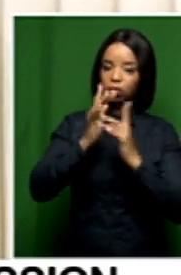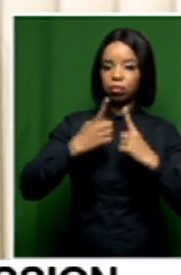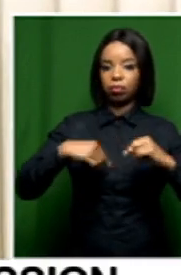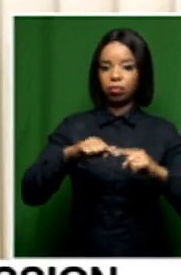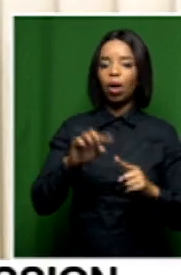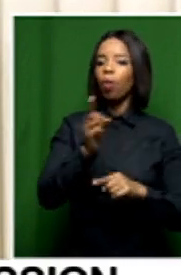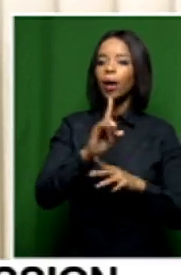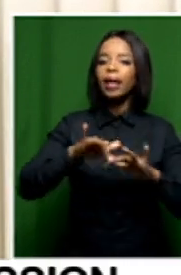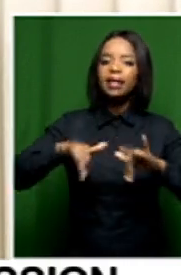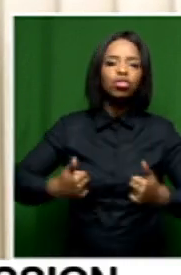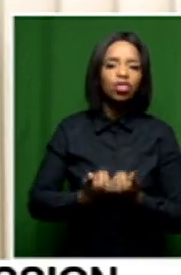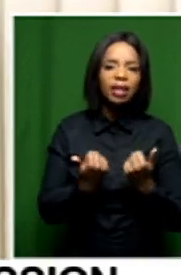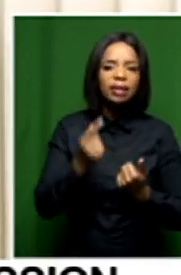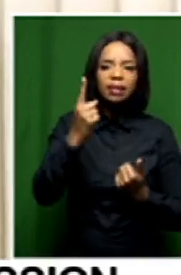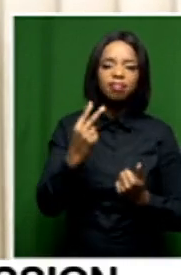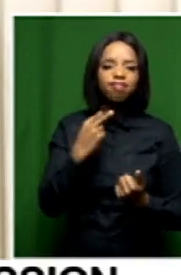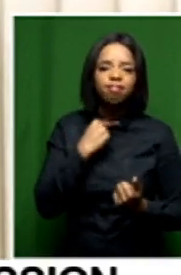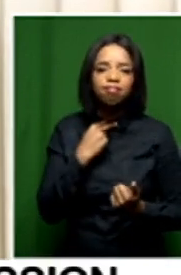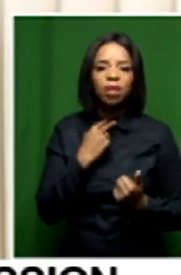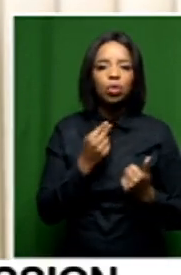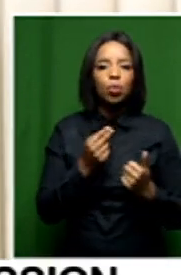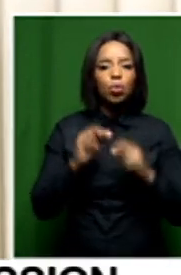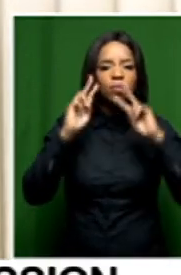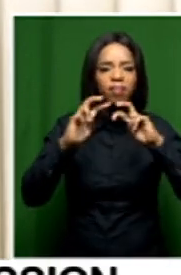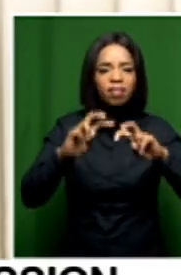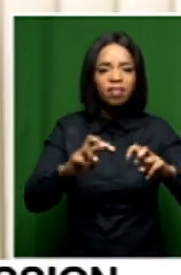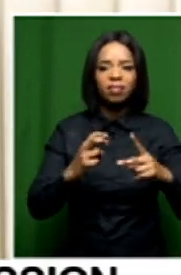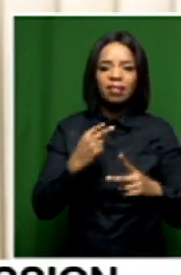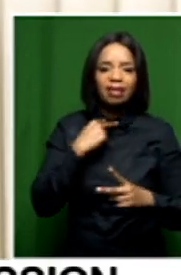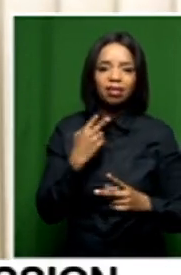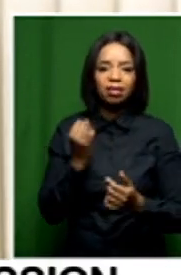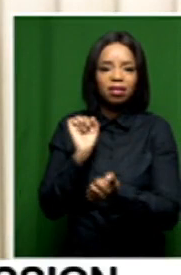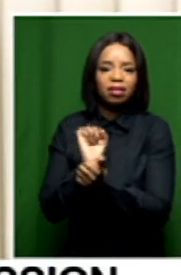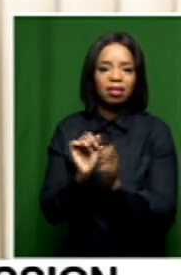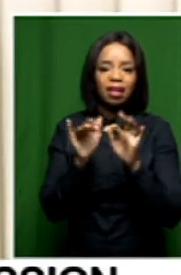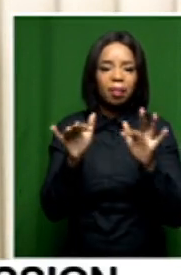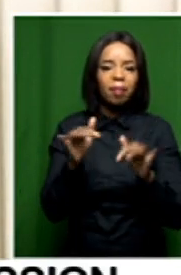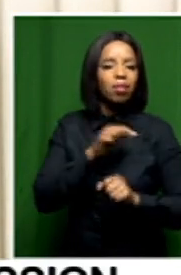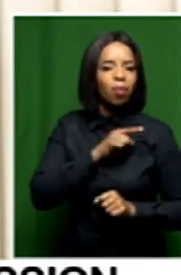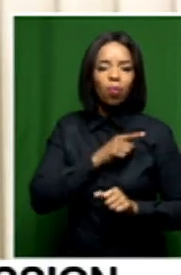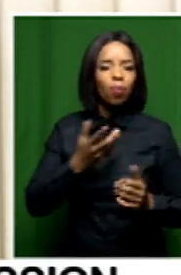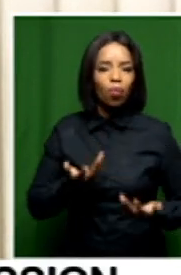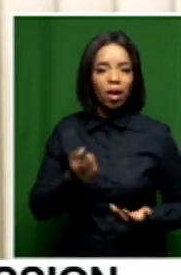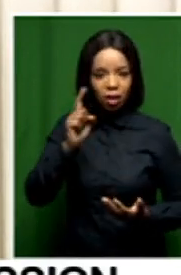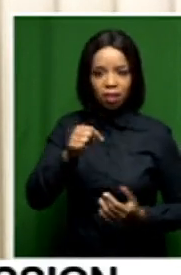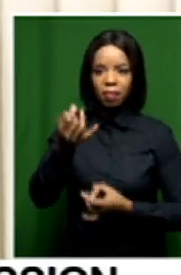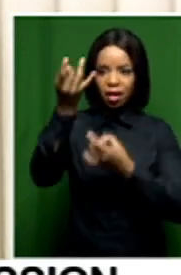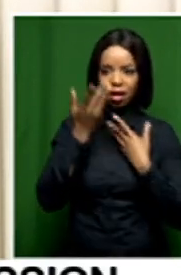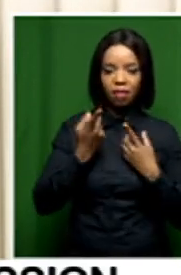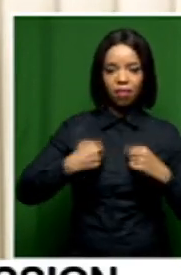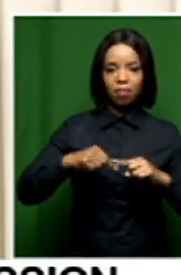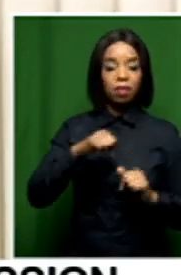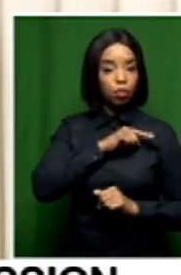prosecuting, what are the challenges are they finding when it comes to investigating. But it definitely means that if we are going to have the same